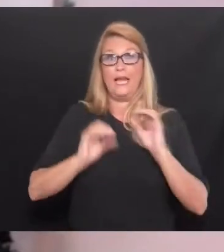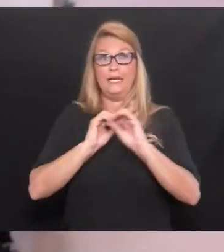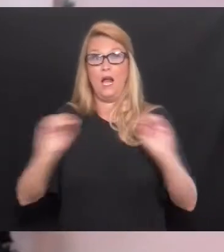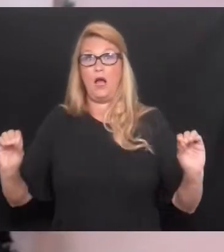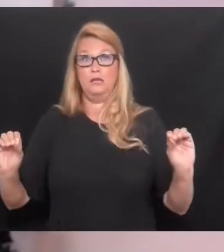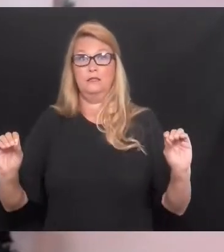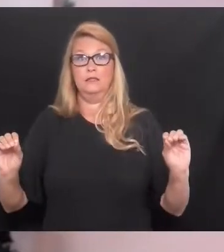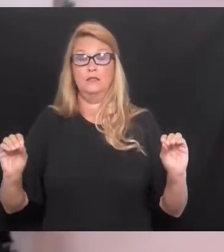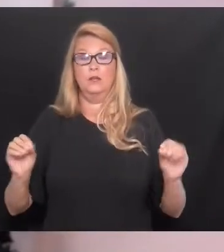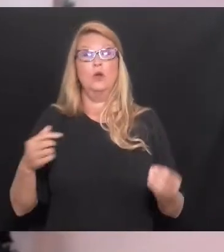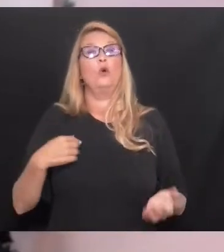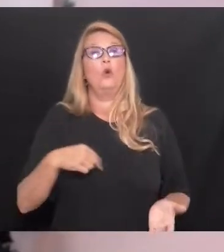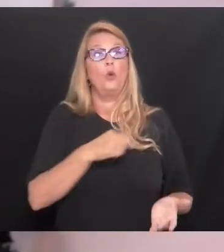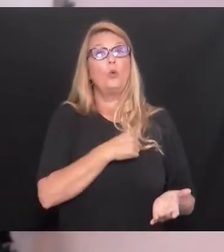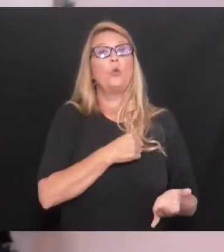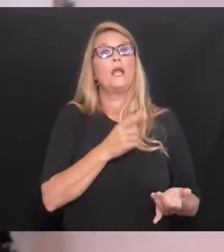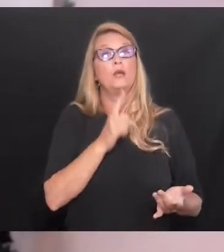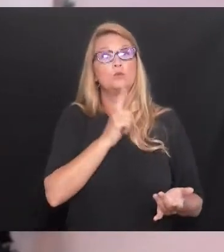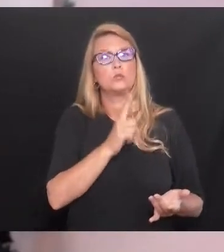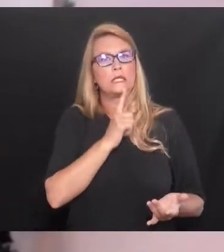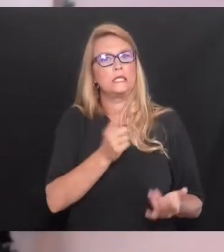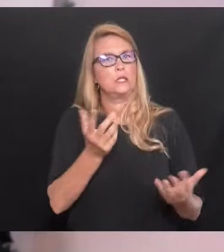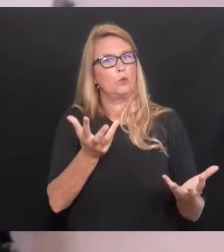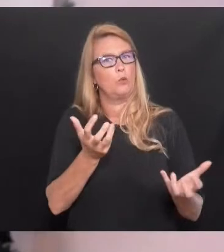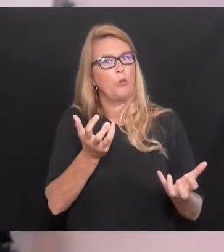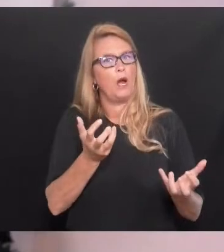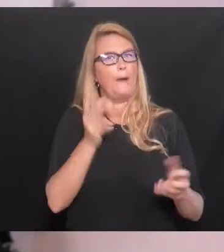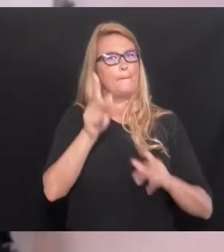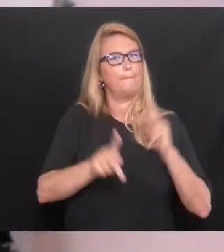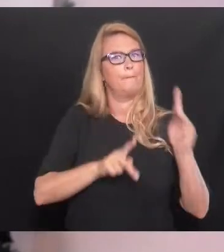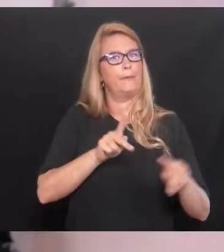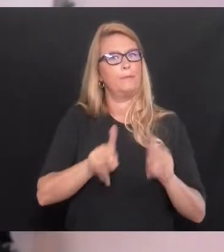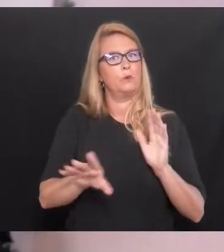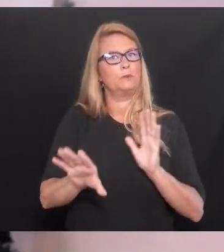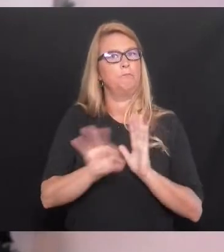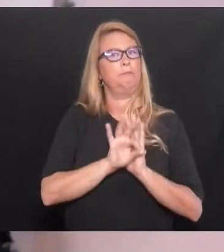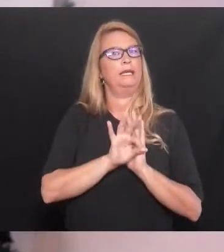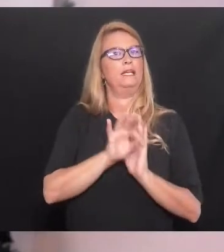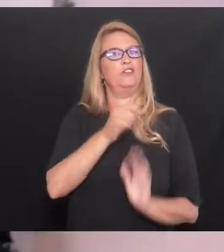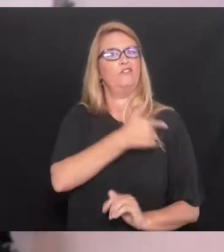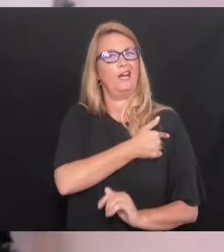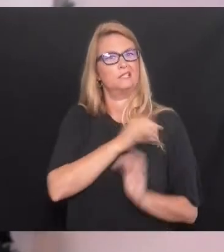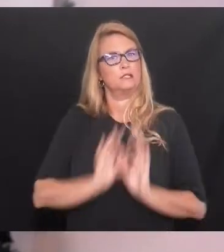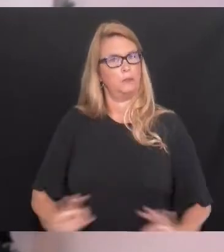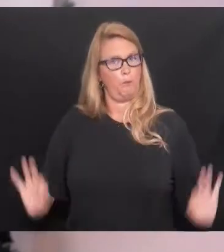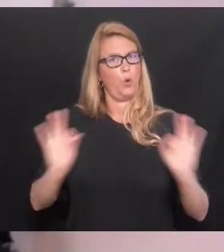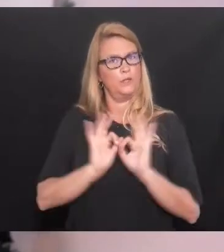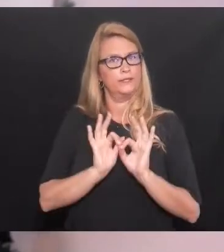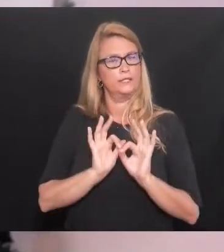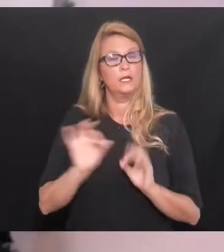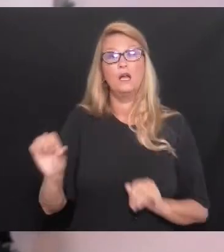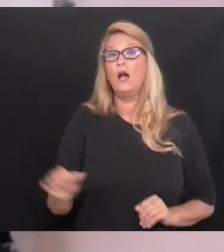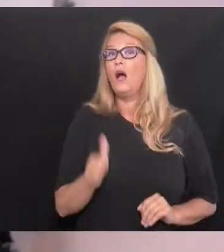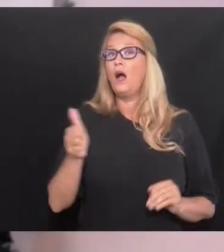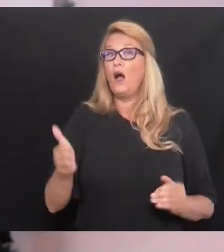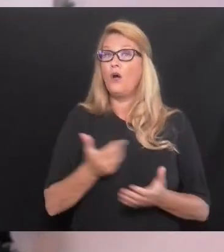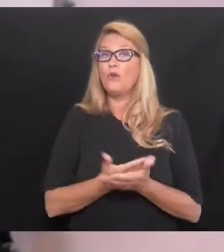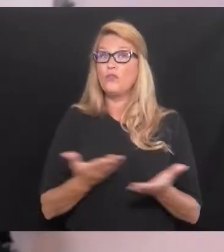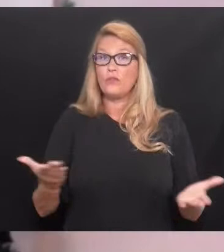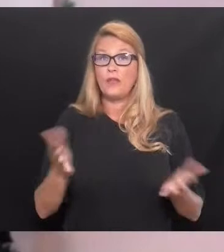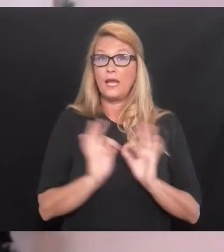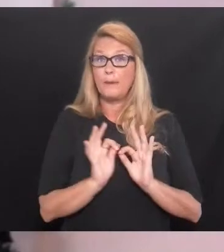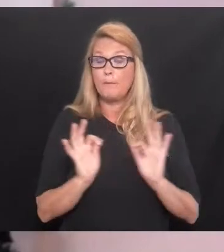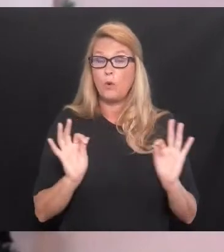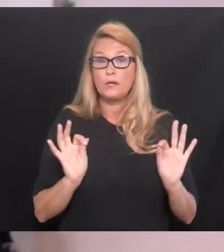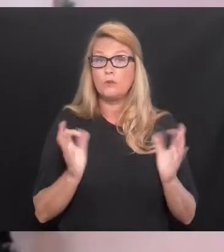governor said, we are very much hoping that people do choose vaccination as important. The other thing that I think is really important